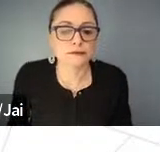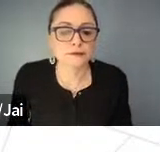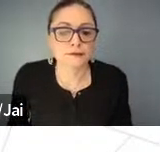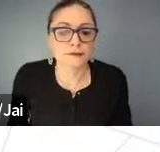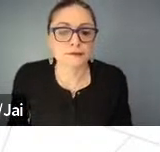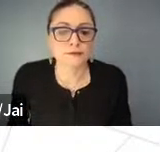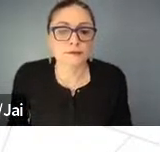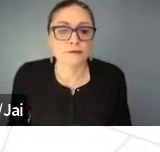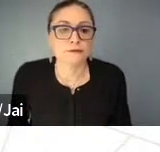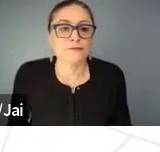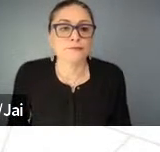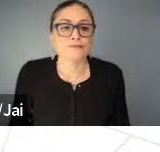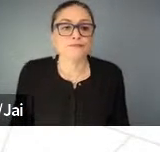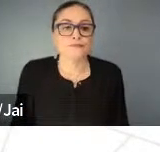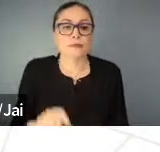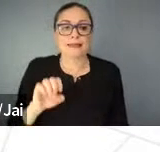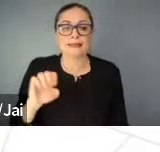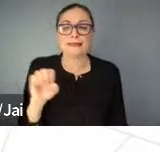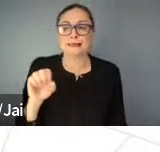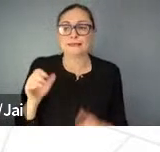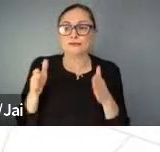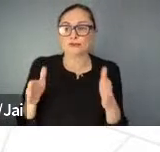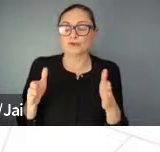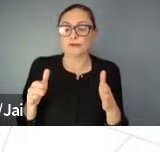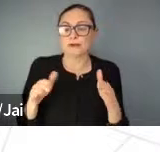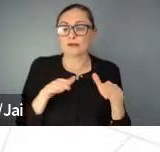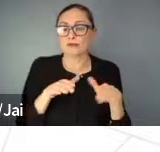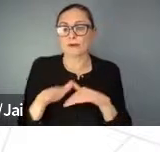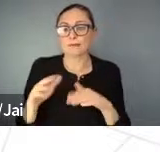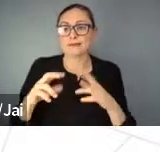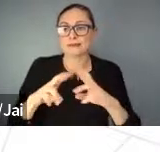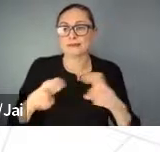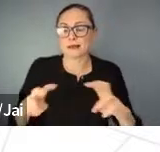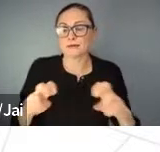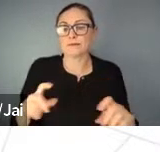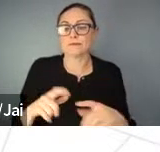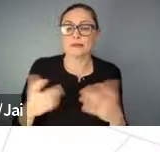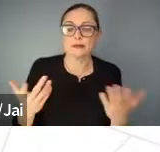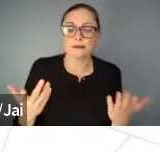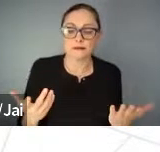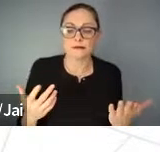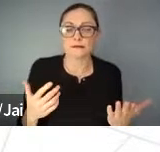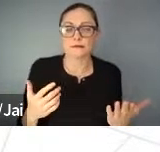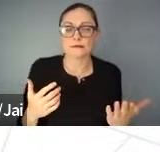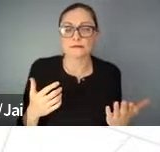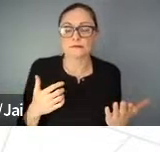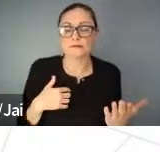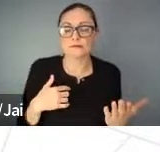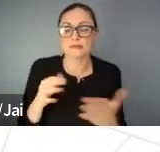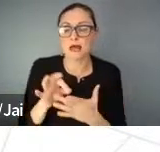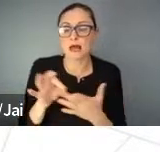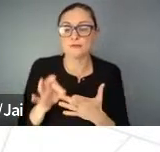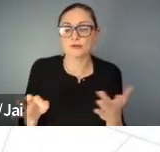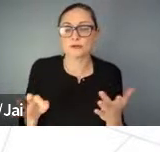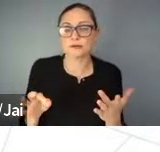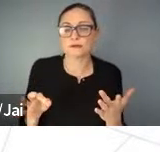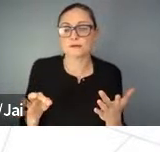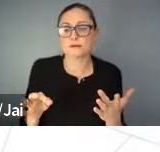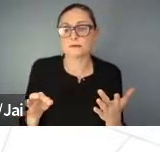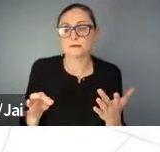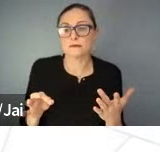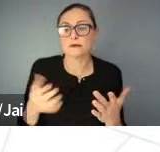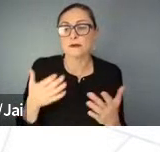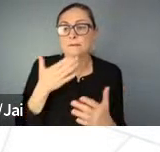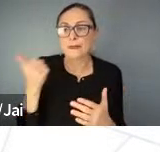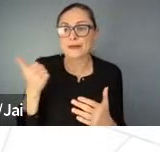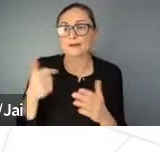So the C Street ramps, our analysis would include the option of the C Street ramps in order to better